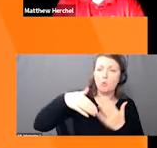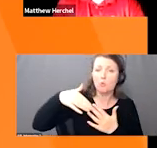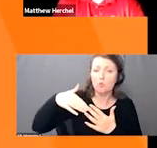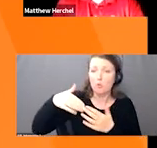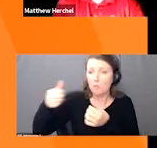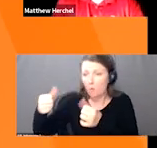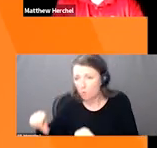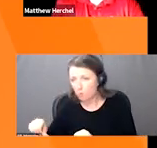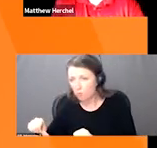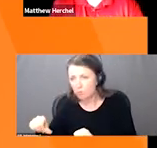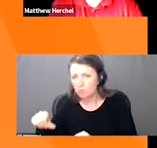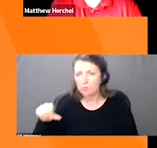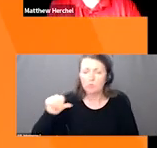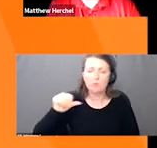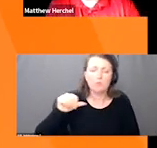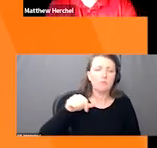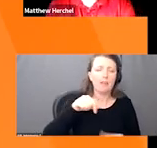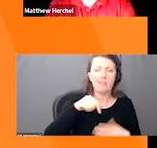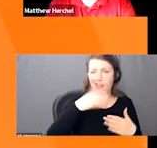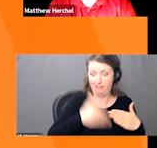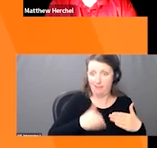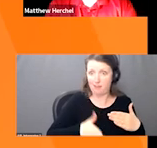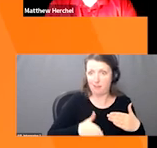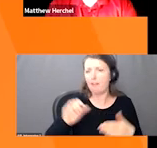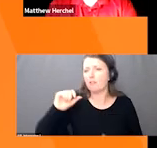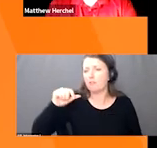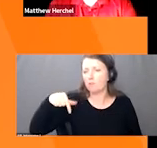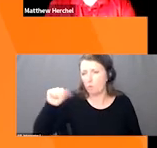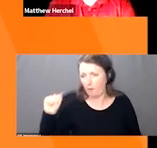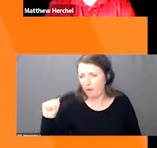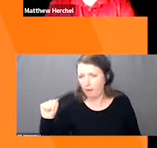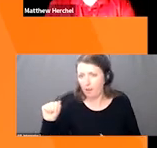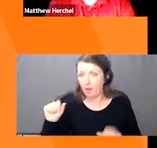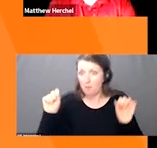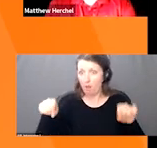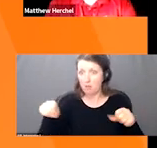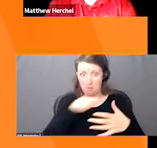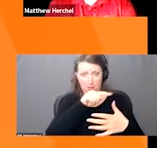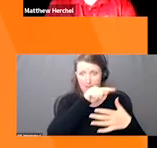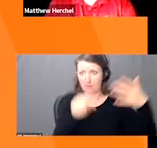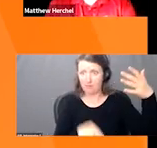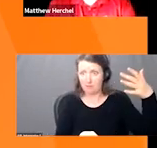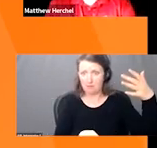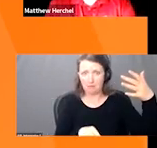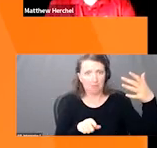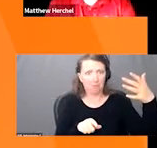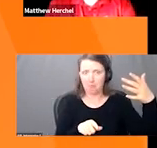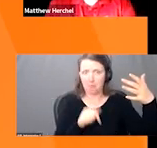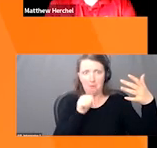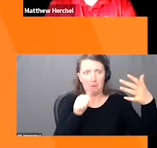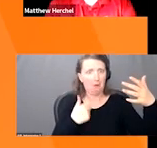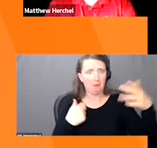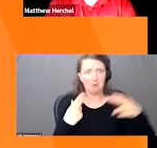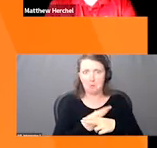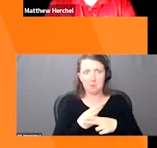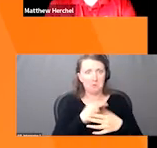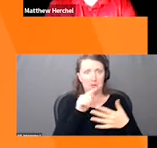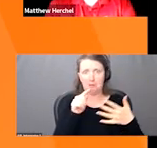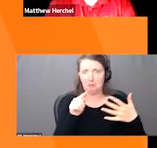any of these features. So we're going to take it a little bit slow. Off the